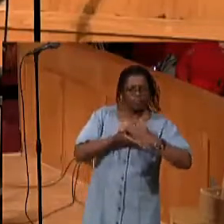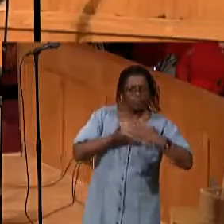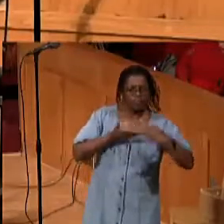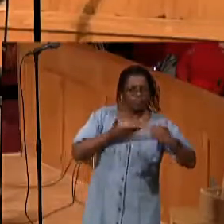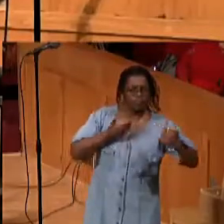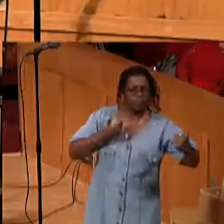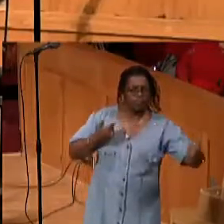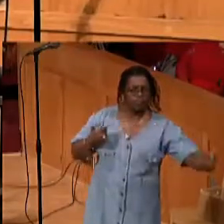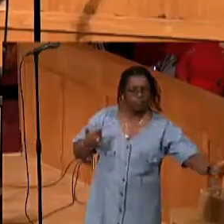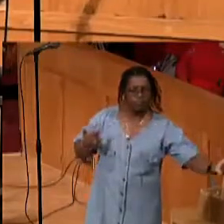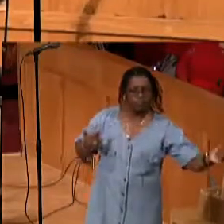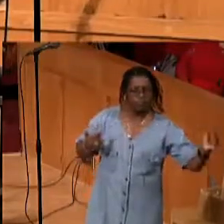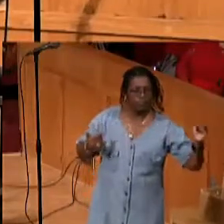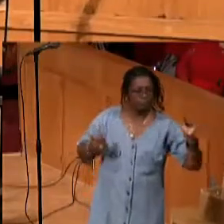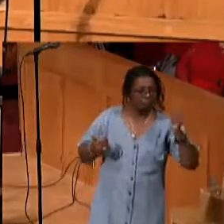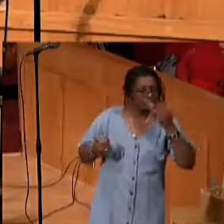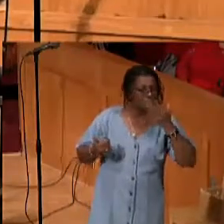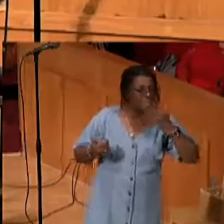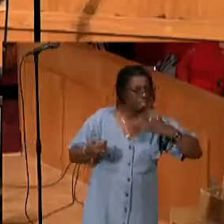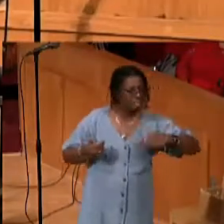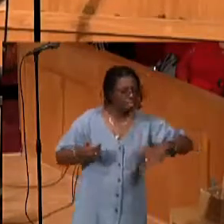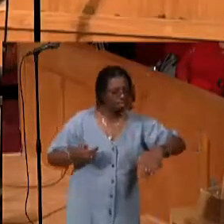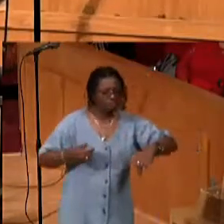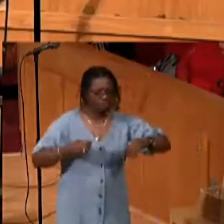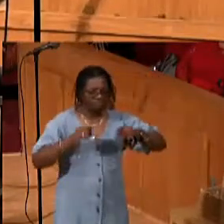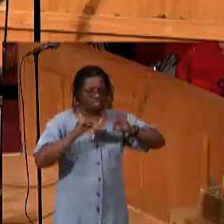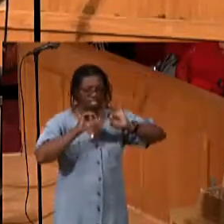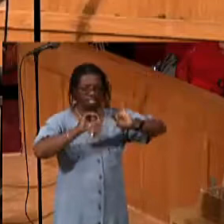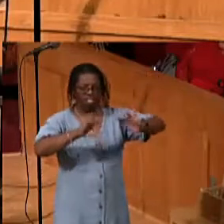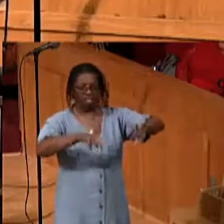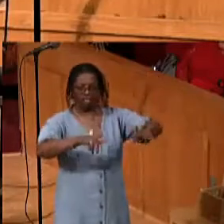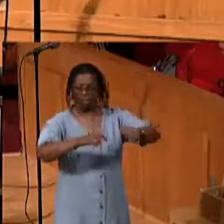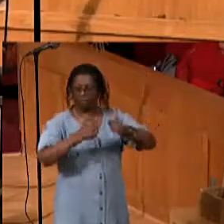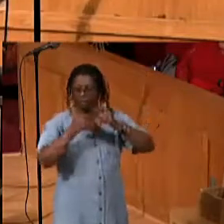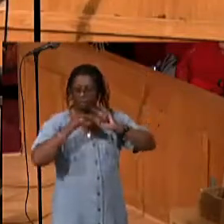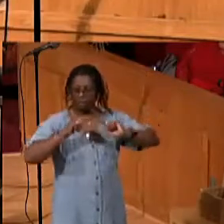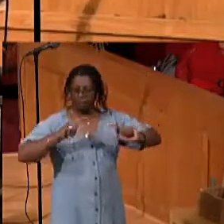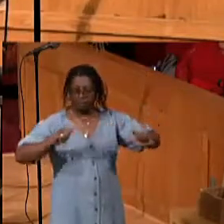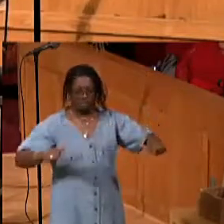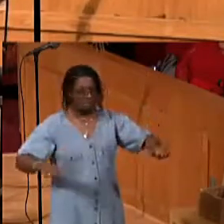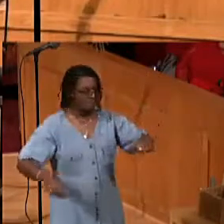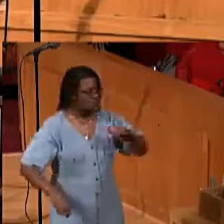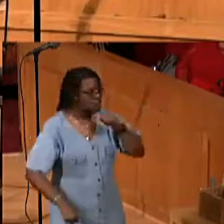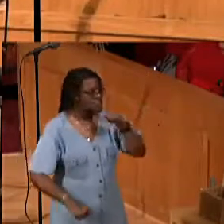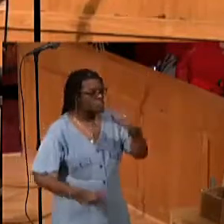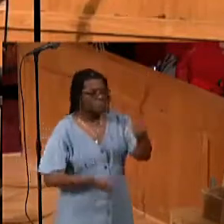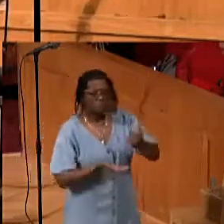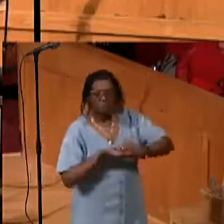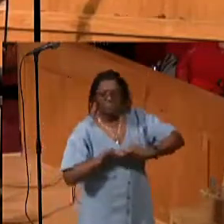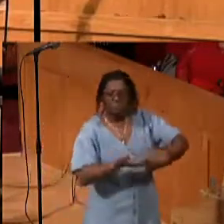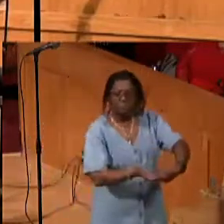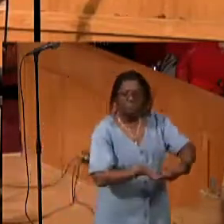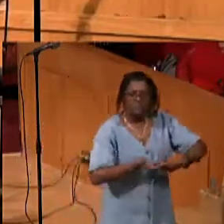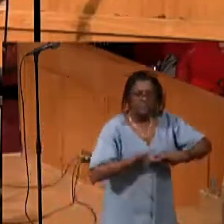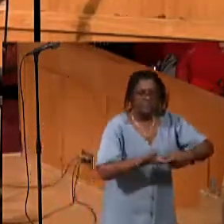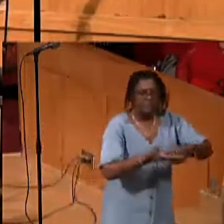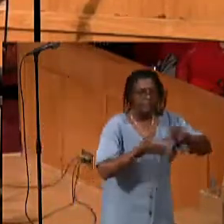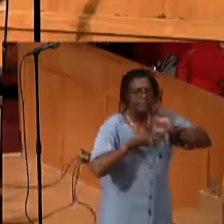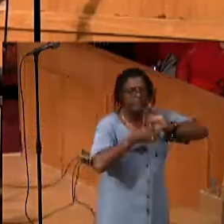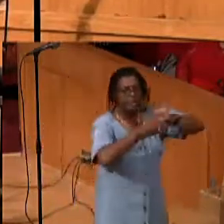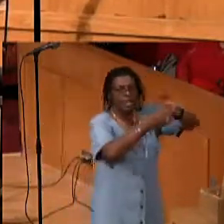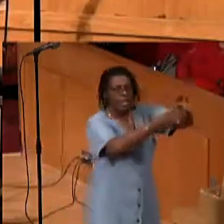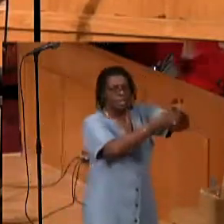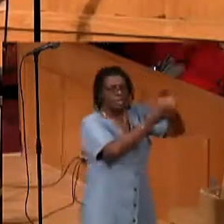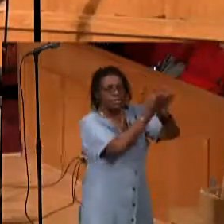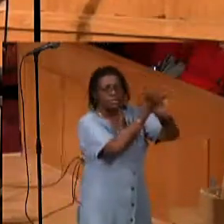because of her language. You can't talk about, amen, having a relationship with Jesus 1 minute.